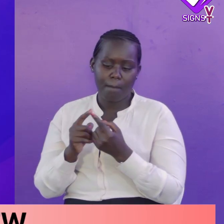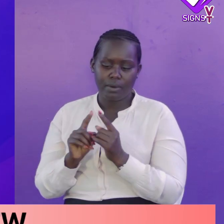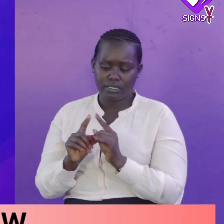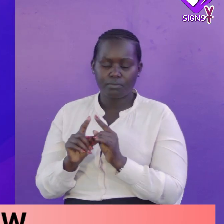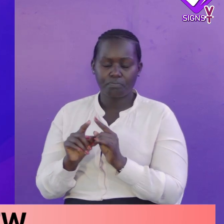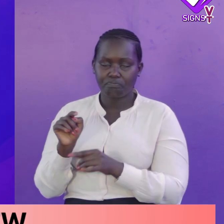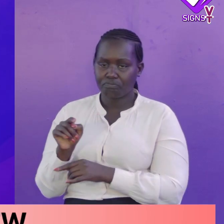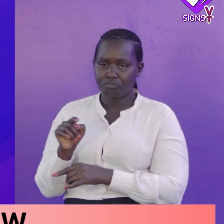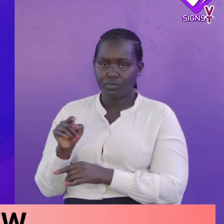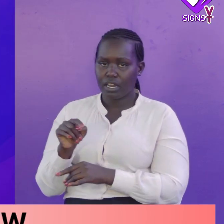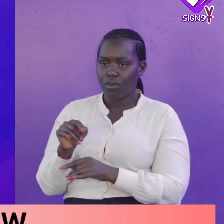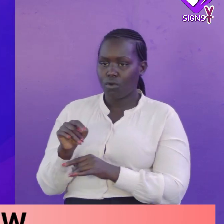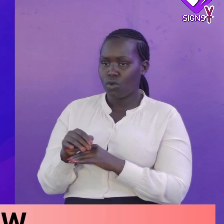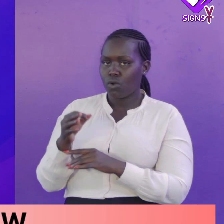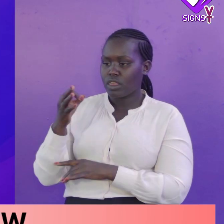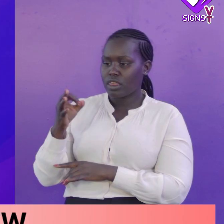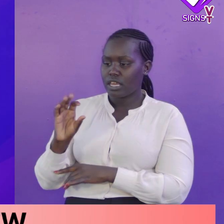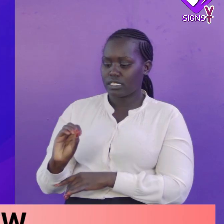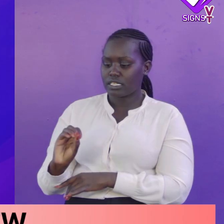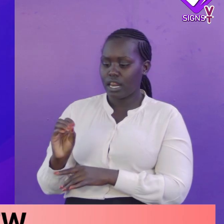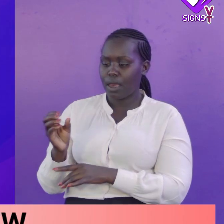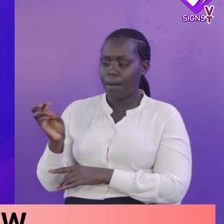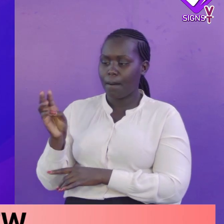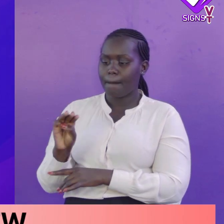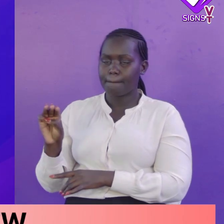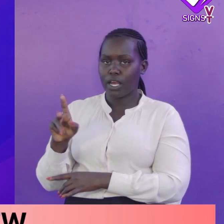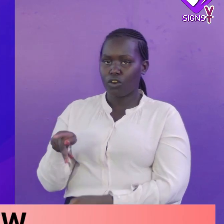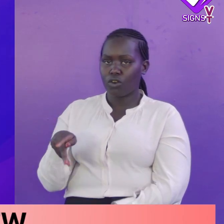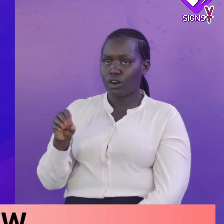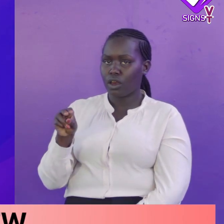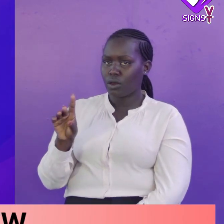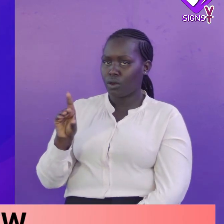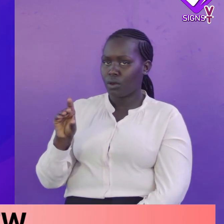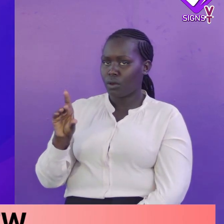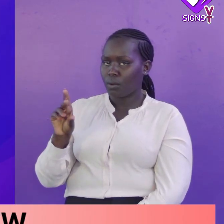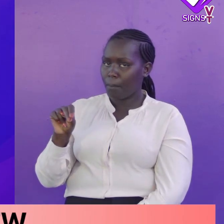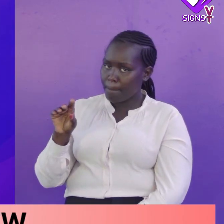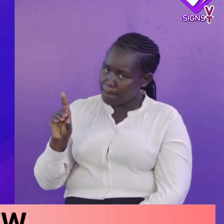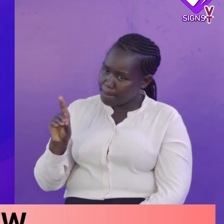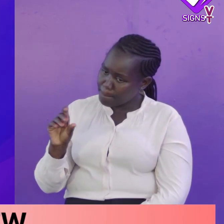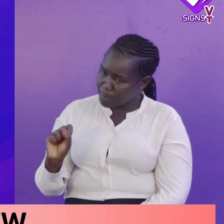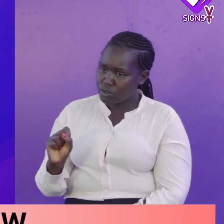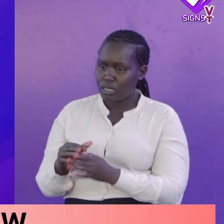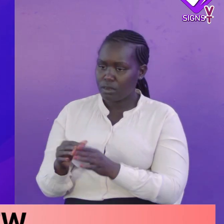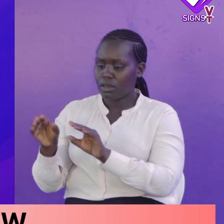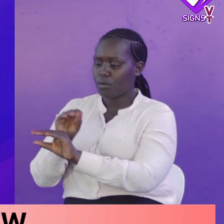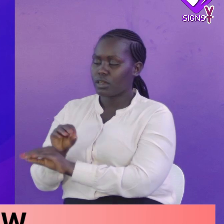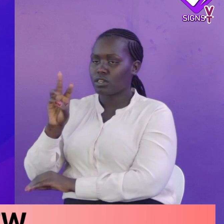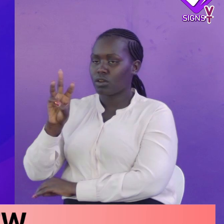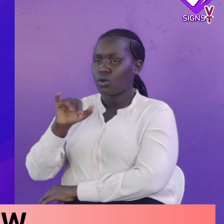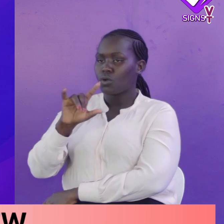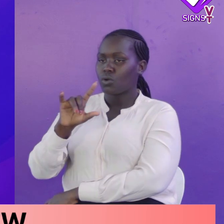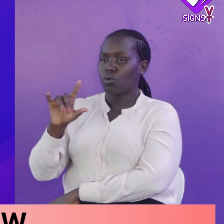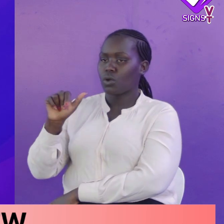he was just bought for 13 million pounds from Valencia. Yeah. The boy has replaced William Saliba so well. Yeah.